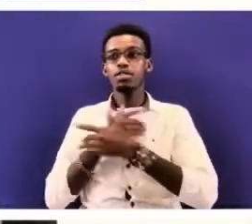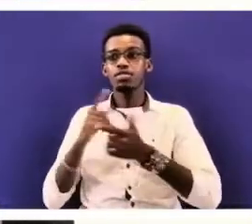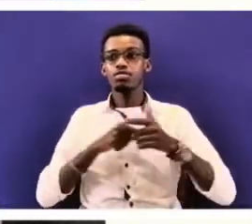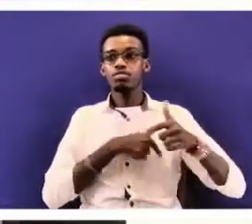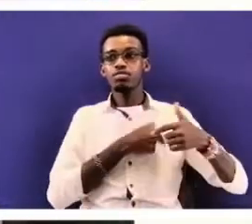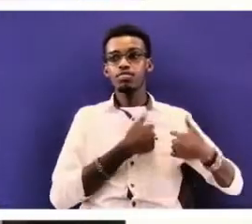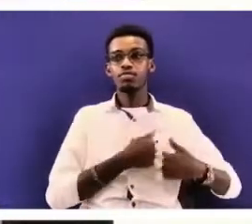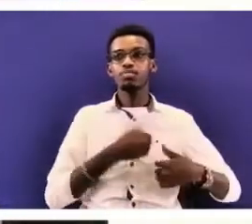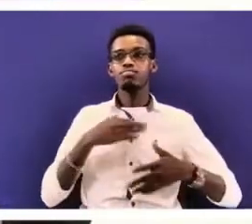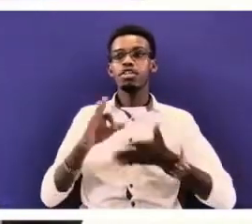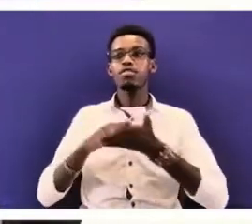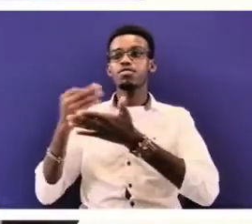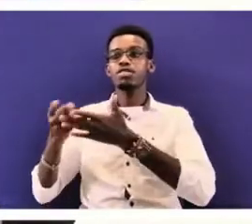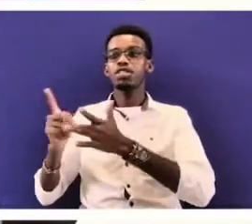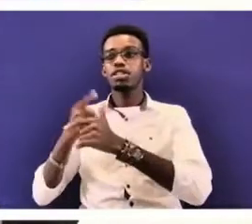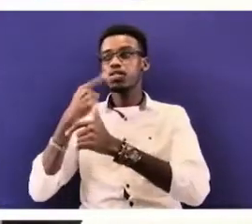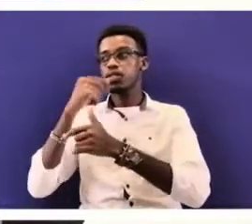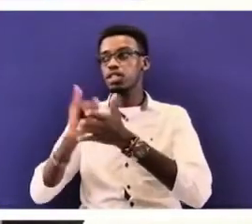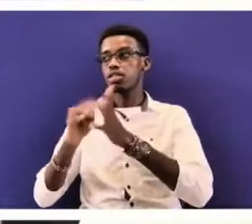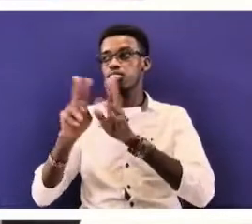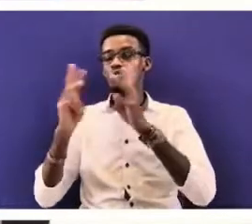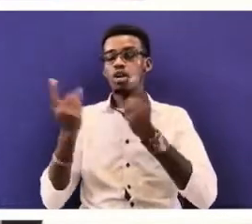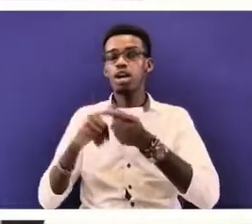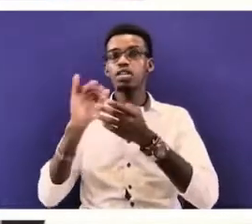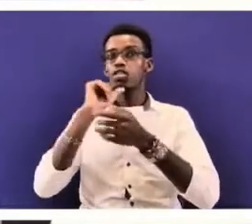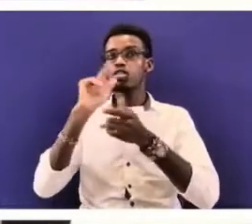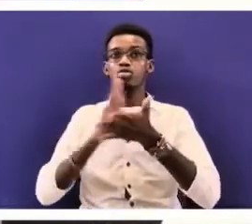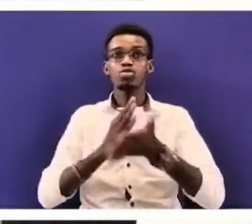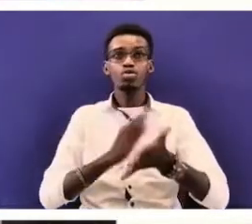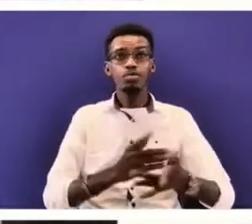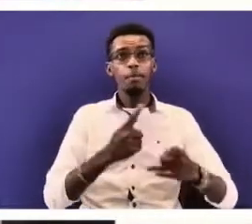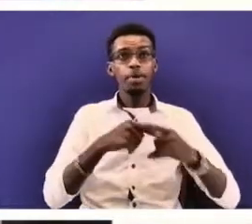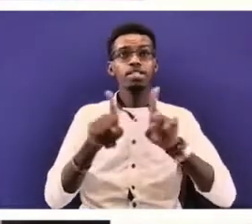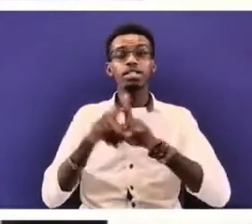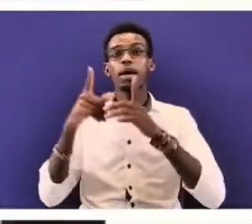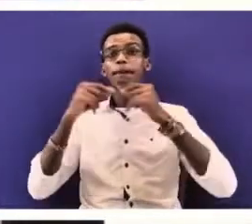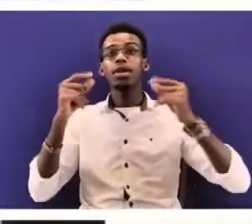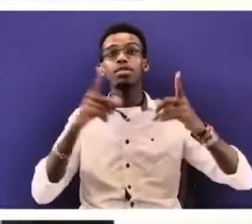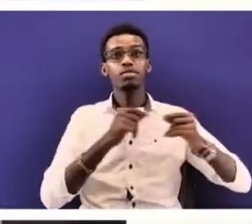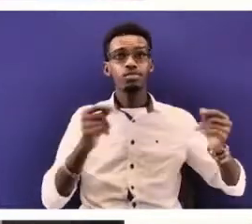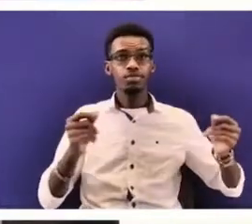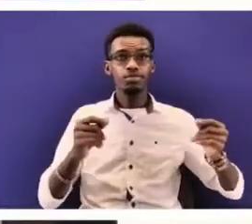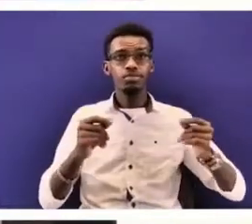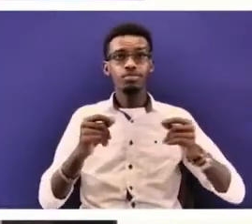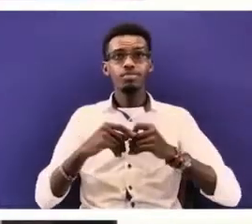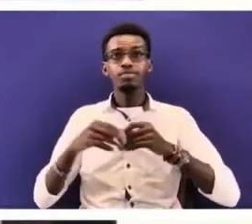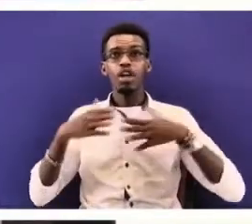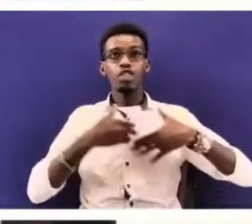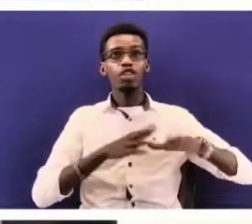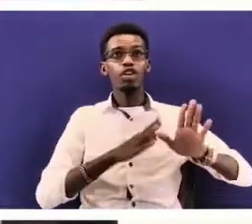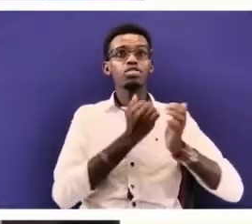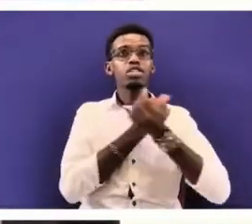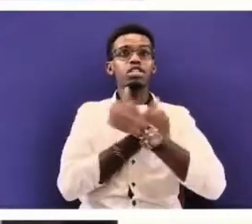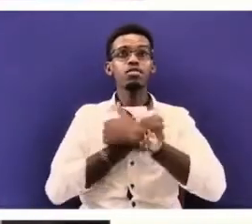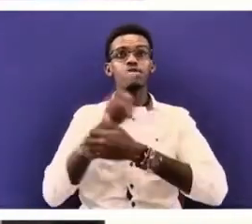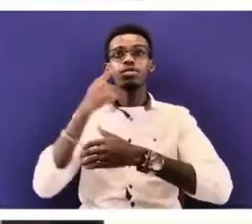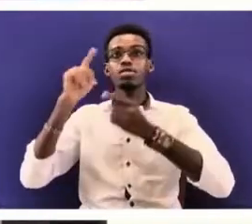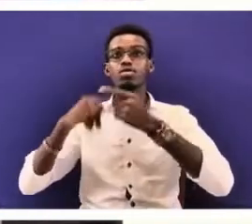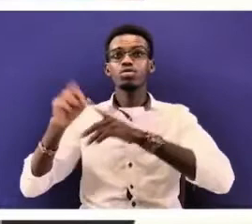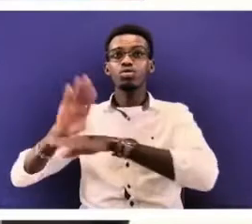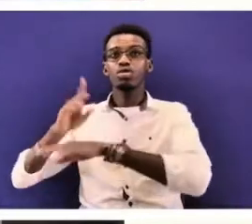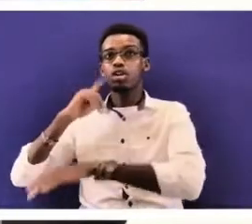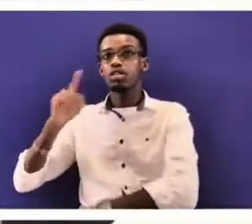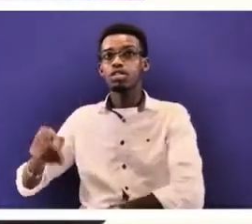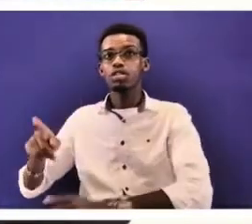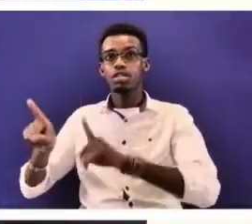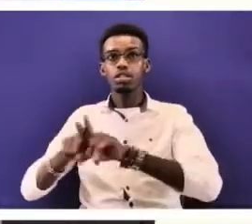not there, but we say words, but the words are just words. The loss of love we see at church, in